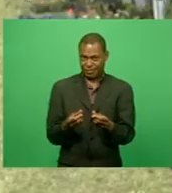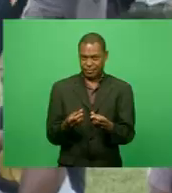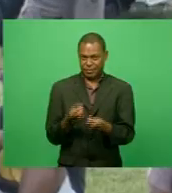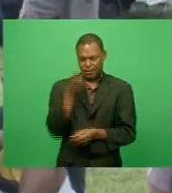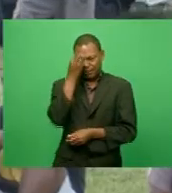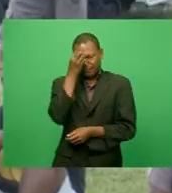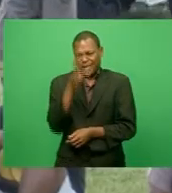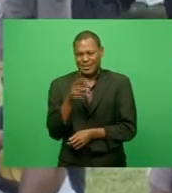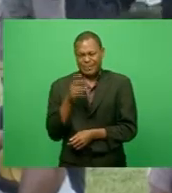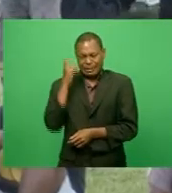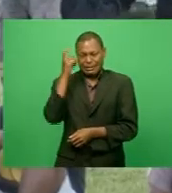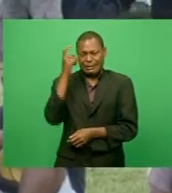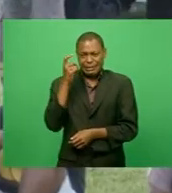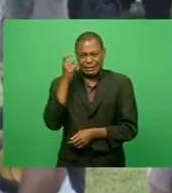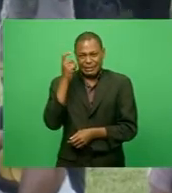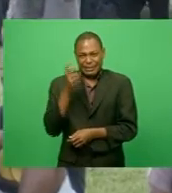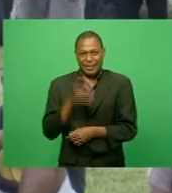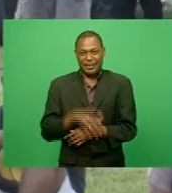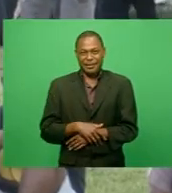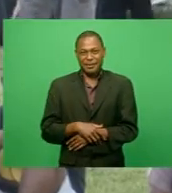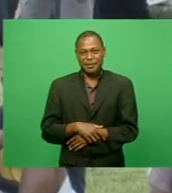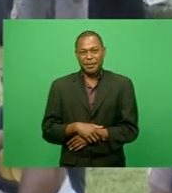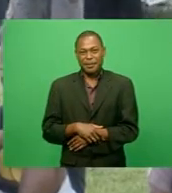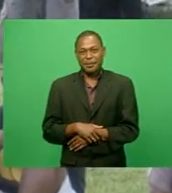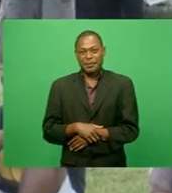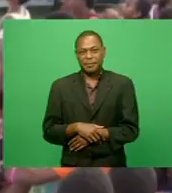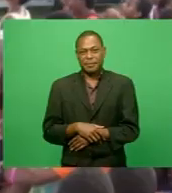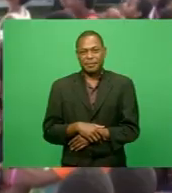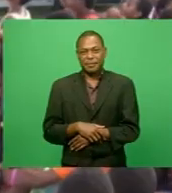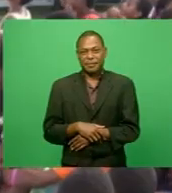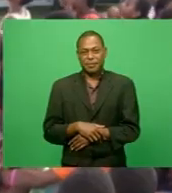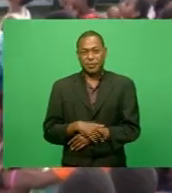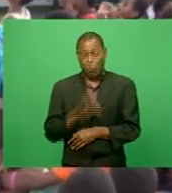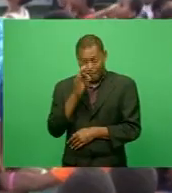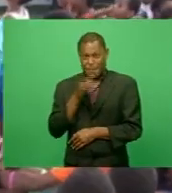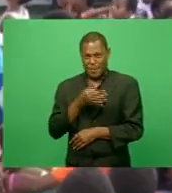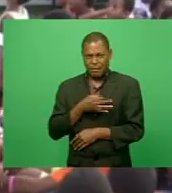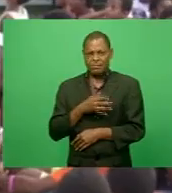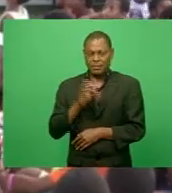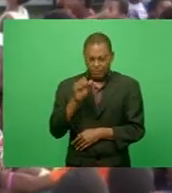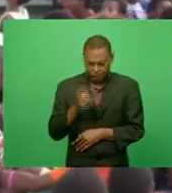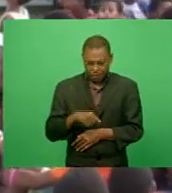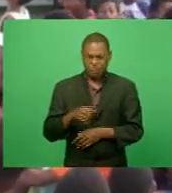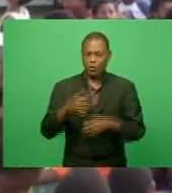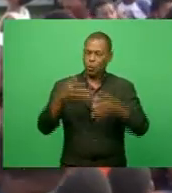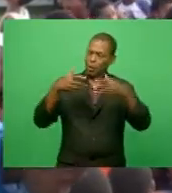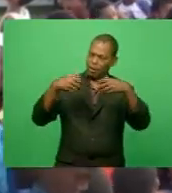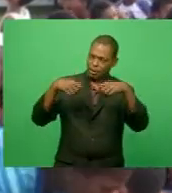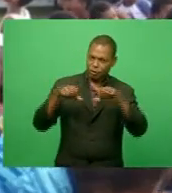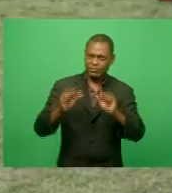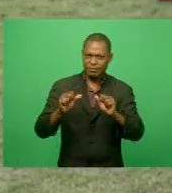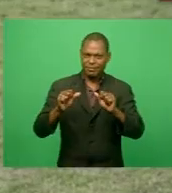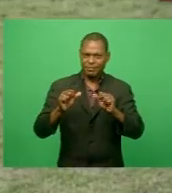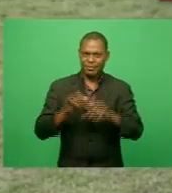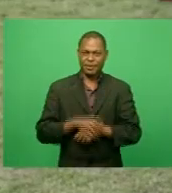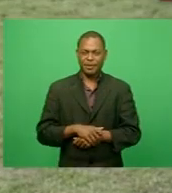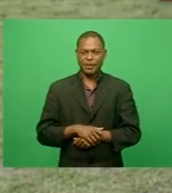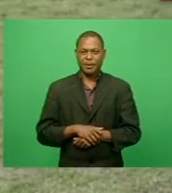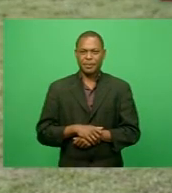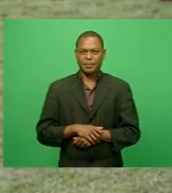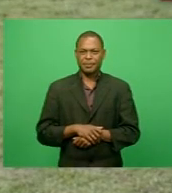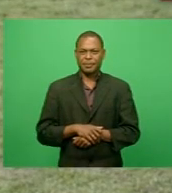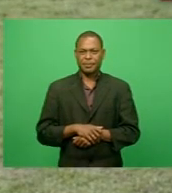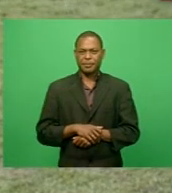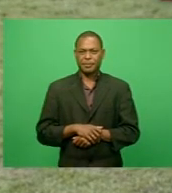for a little while, you know, as a form of escapism. And I believe that's been achieved quite well, not just with the concert, but all